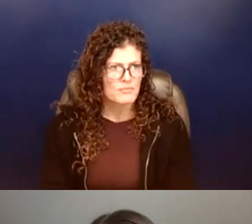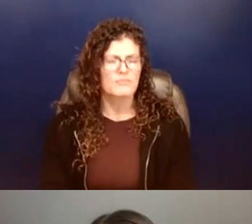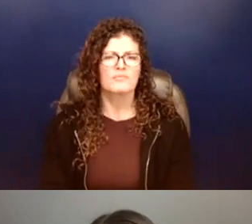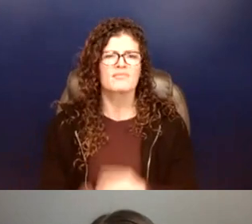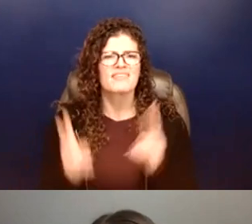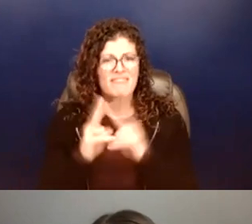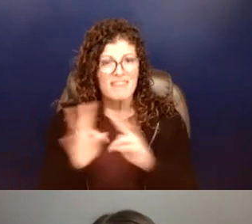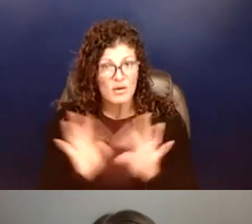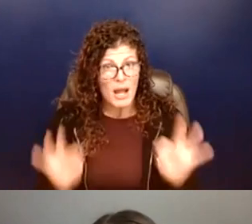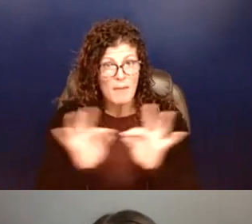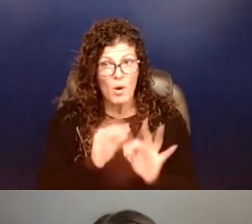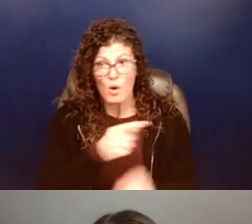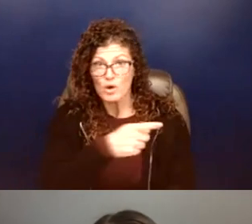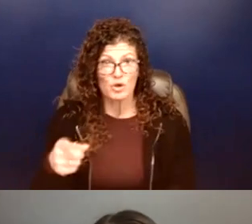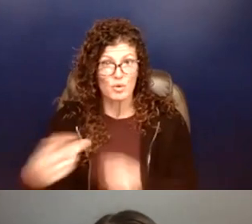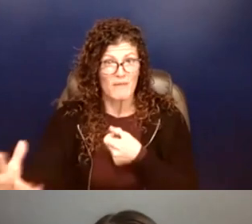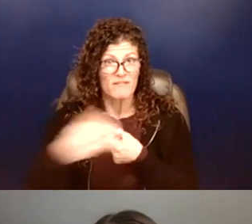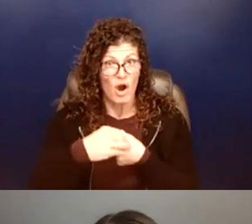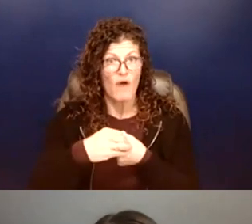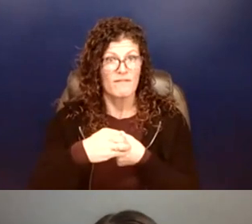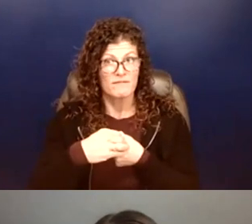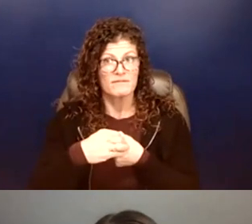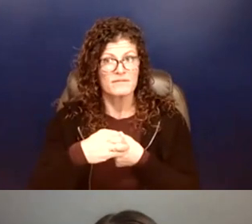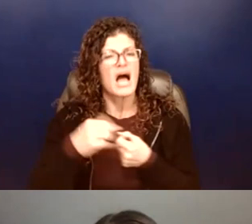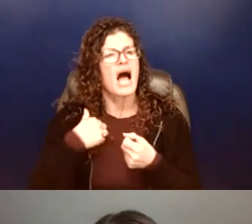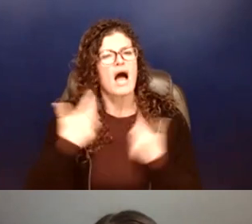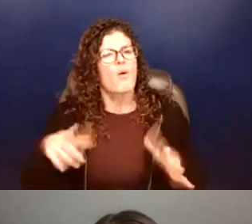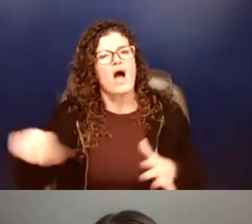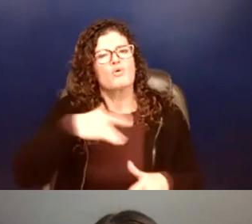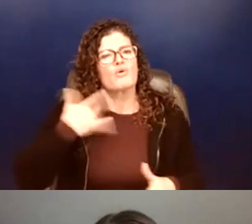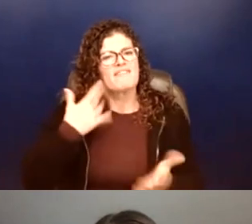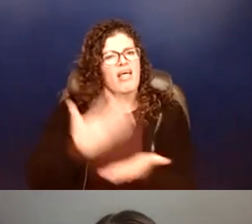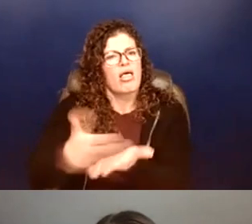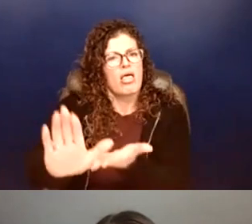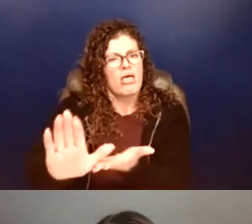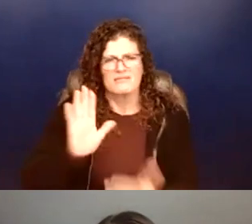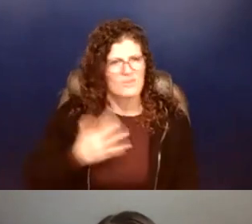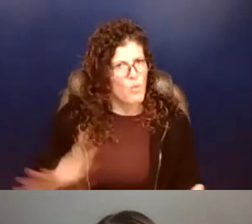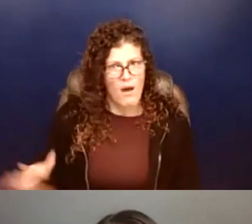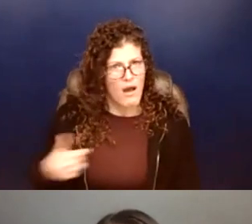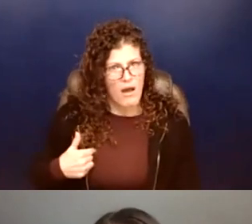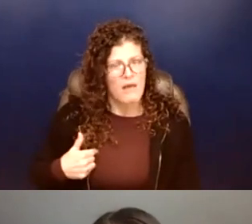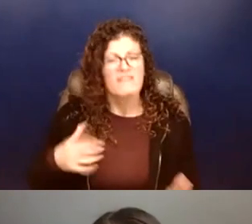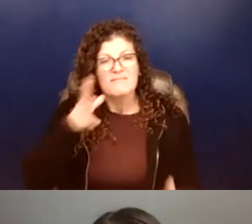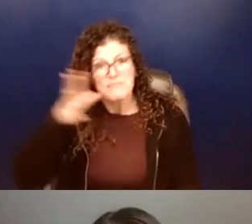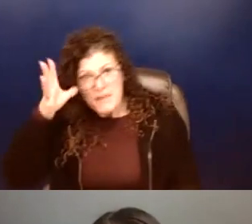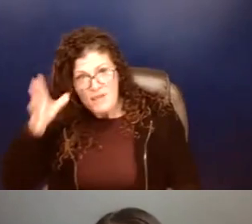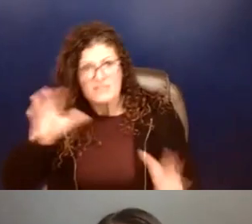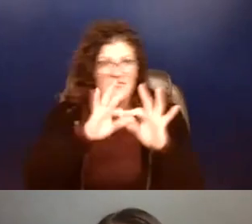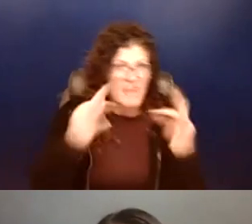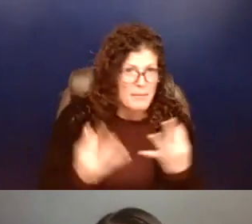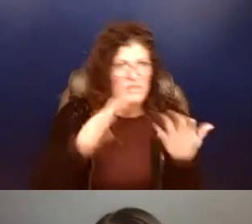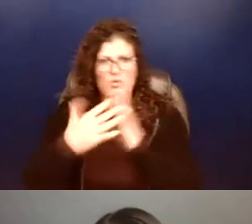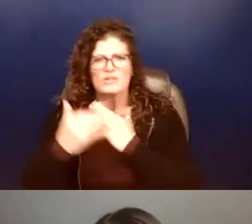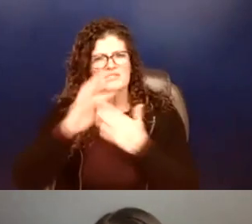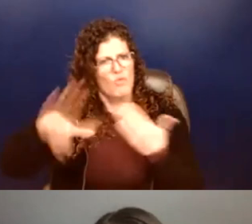out and not feel that they're not a part of this process, because all of our families and communities are part of this process. And the only way to do